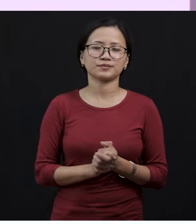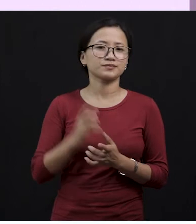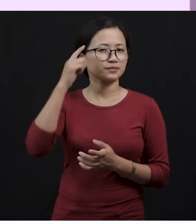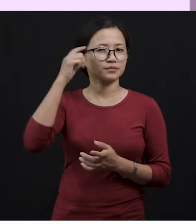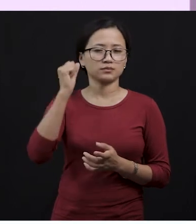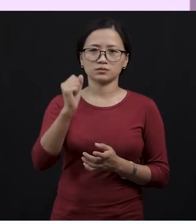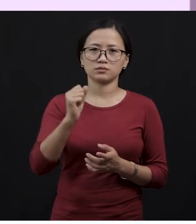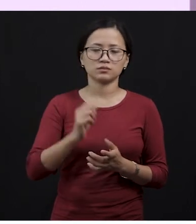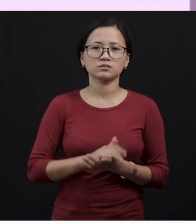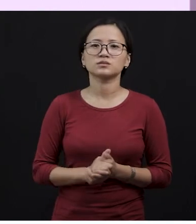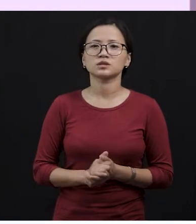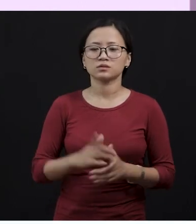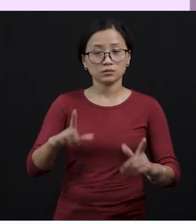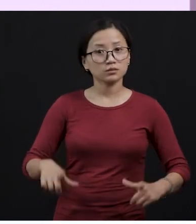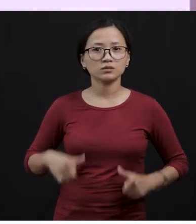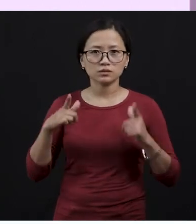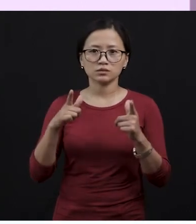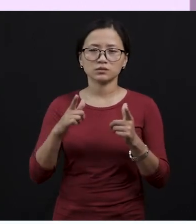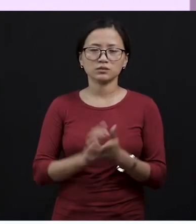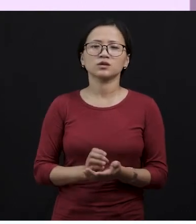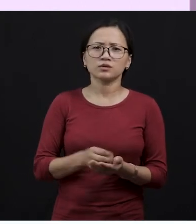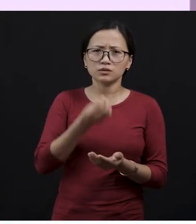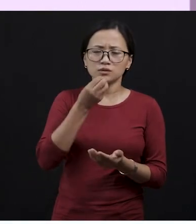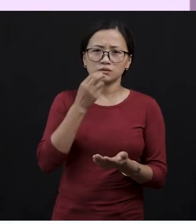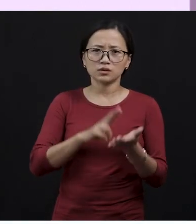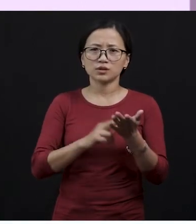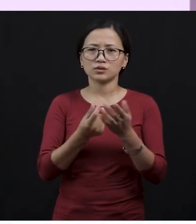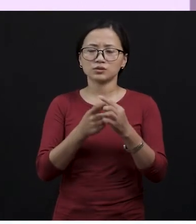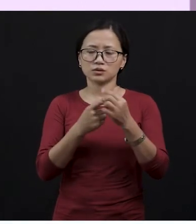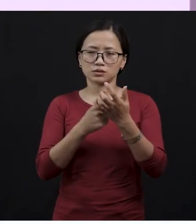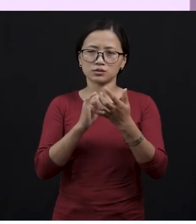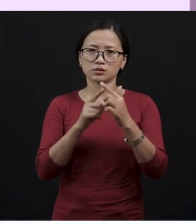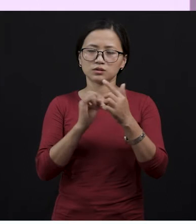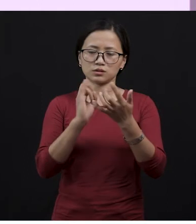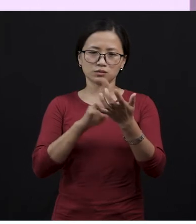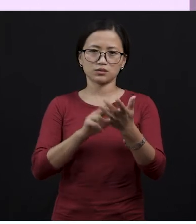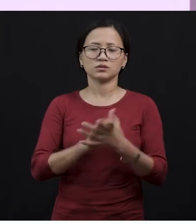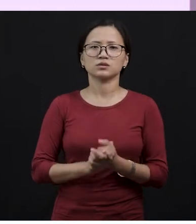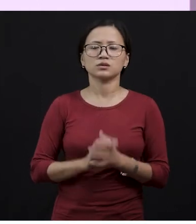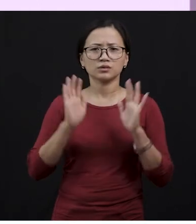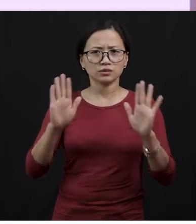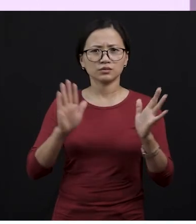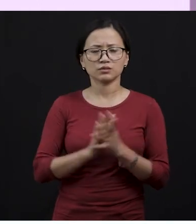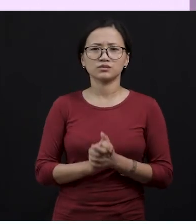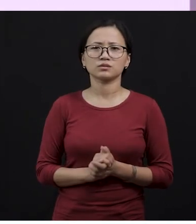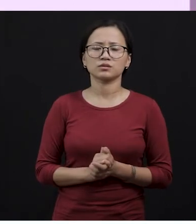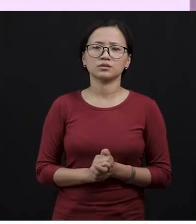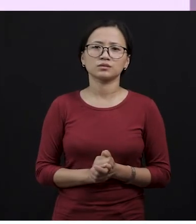Remember, because they're living, they have to eat. Nutrition has to be there, yes or no? Since they're living, they have to